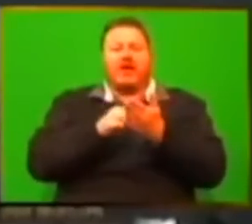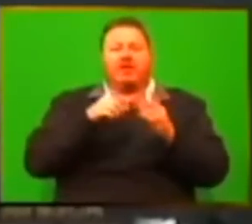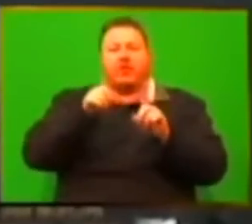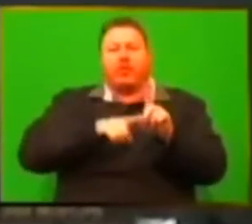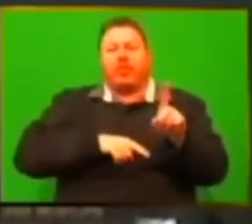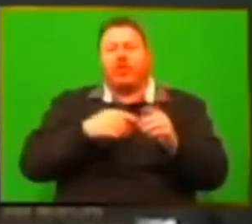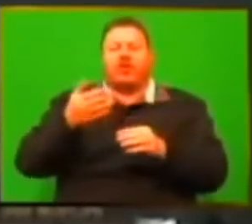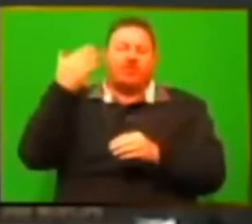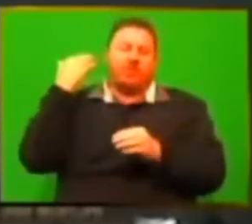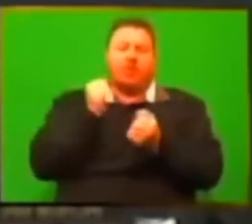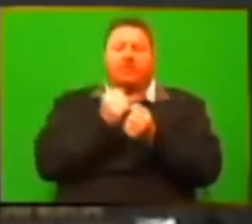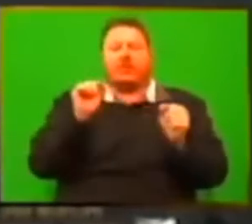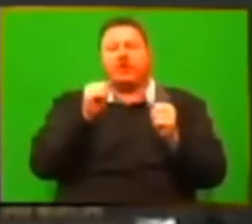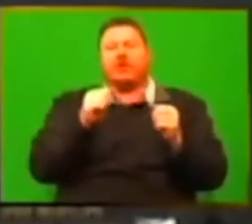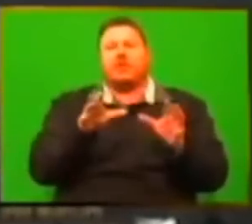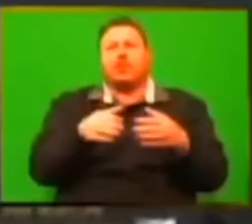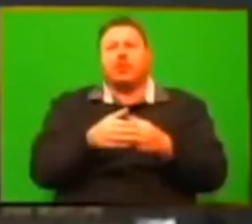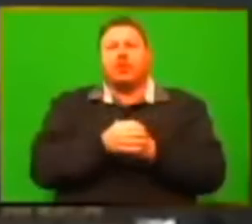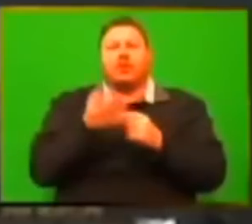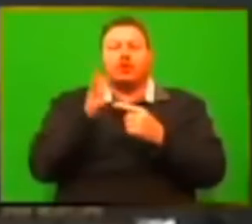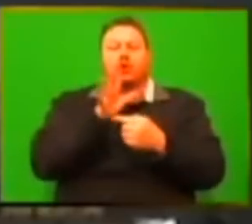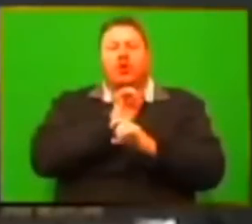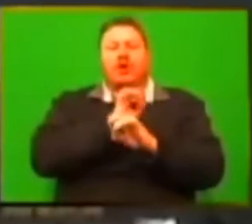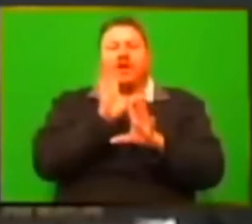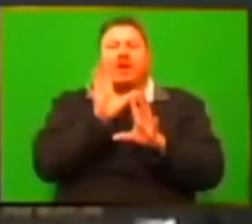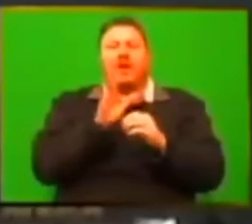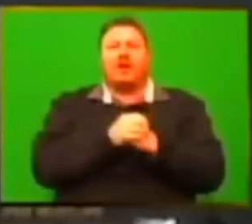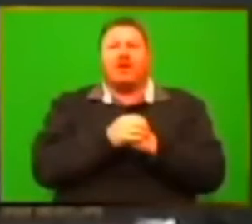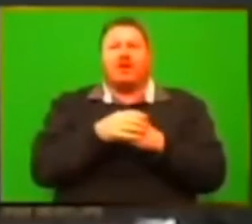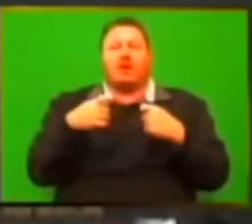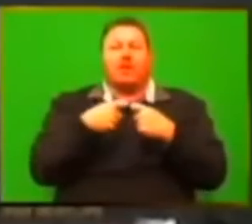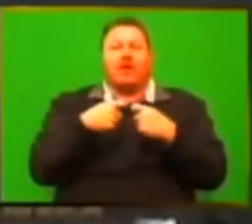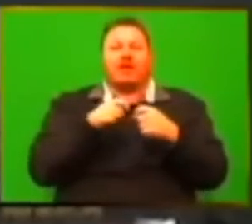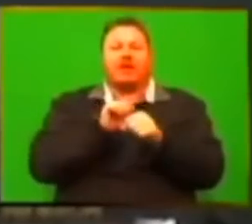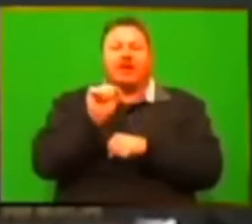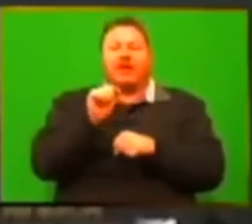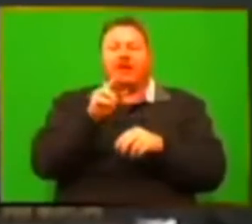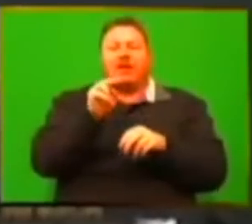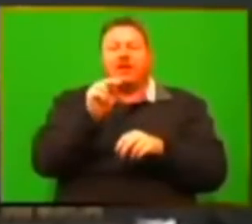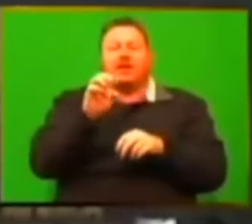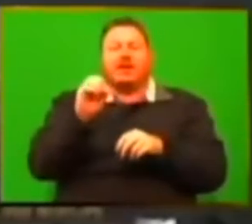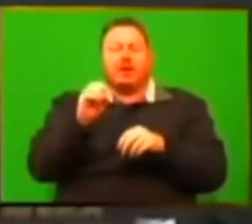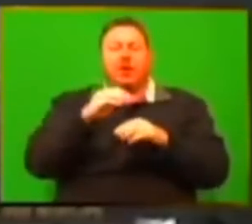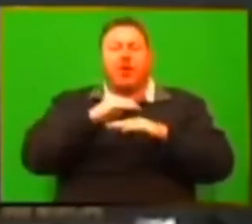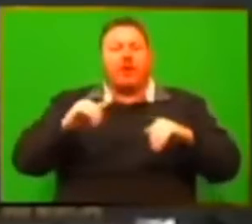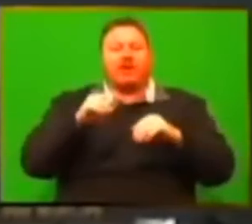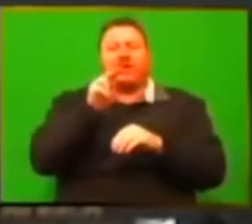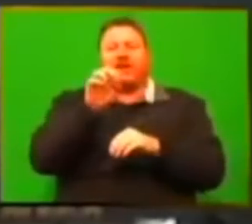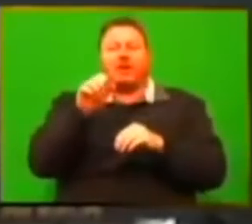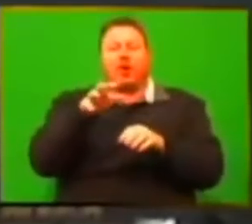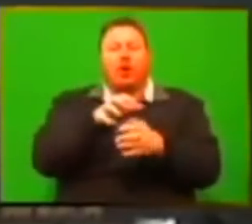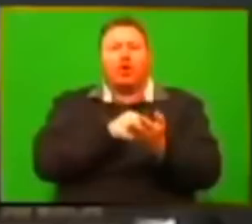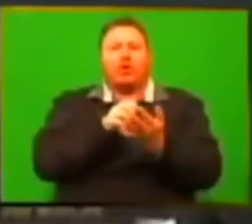former liberation movement, which demonstrated clearly that in the battle against neo-apartheid and neo-colonialism, you chose